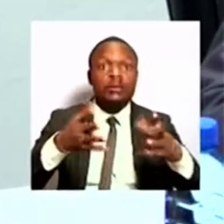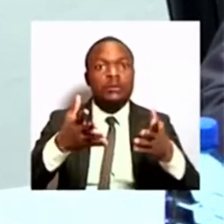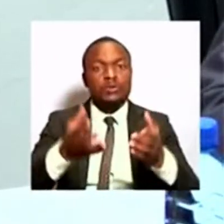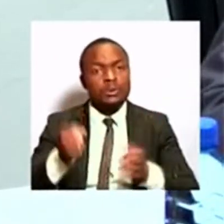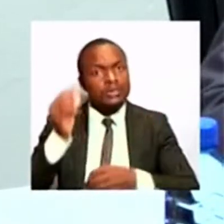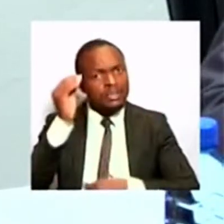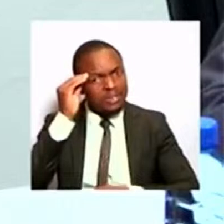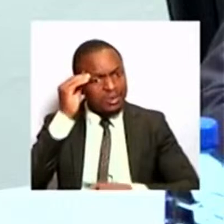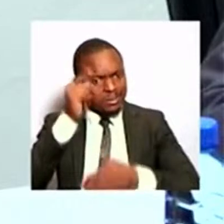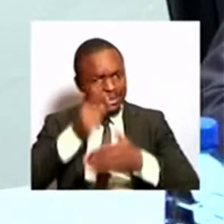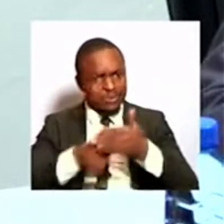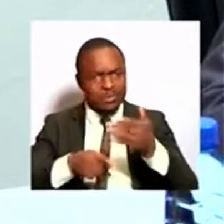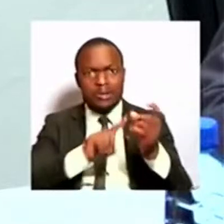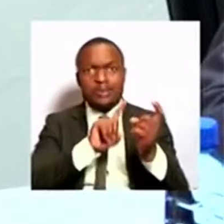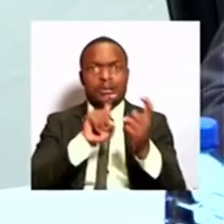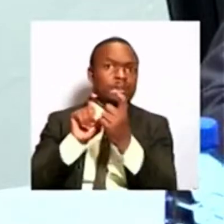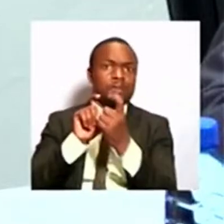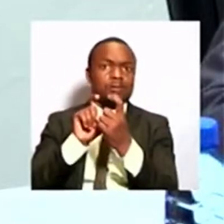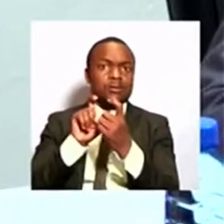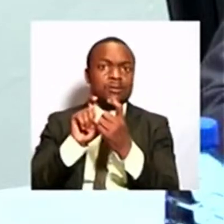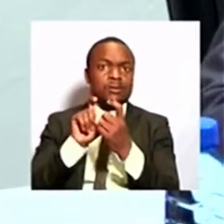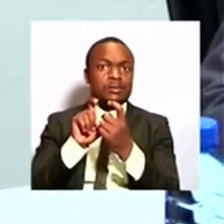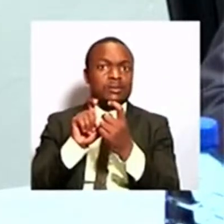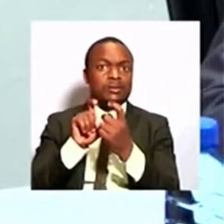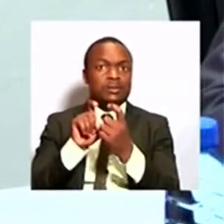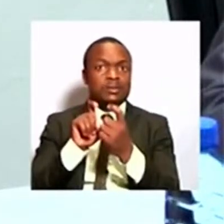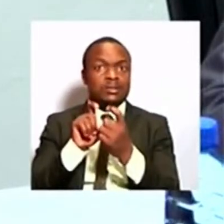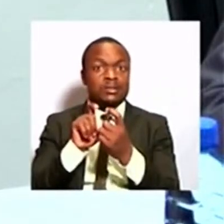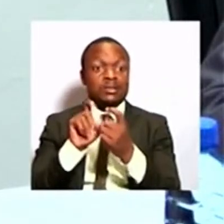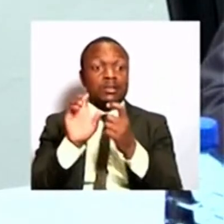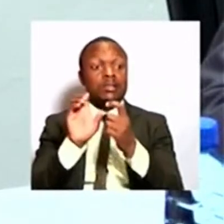out what is the challenge with the remaining ones.